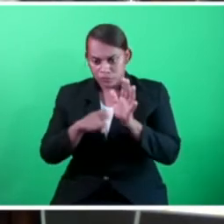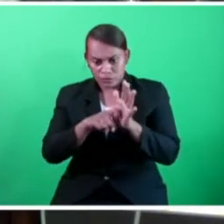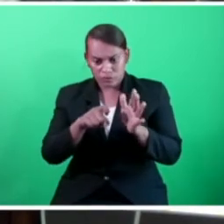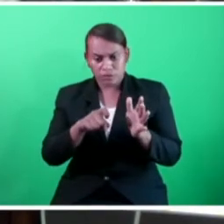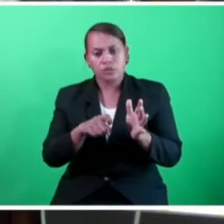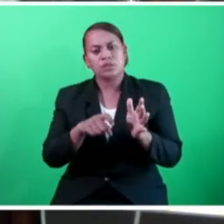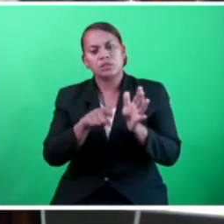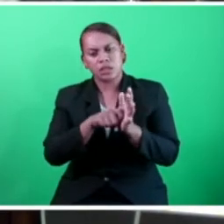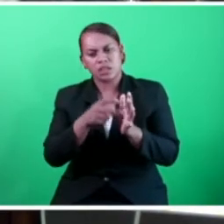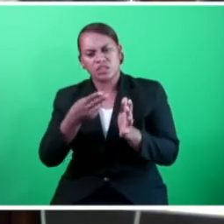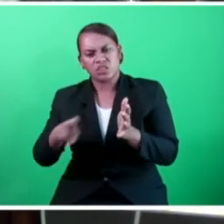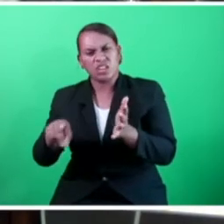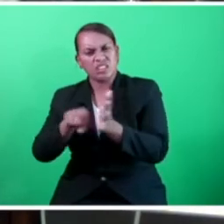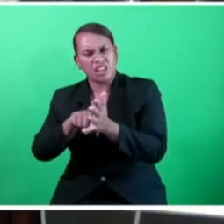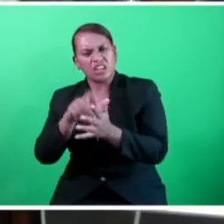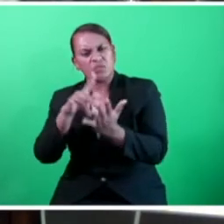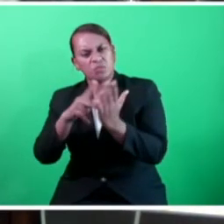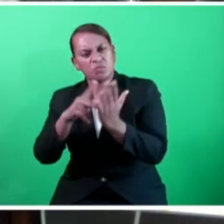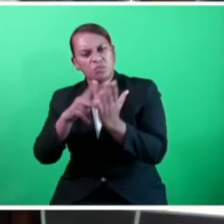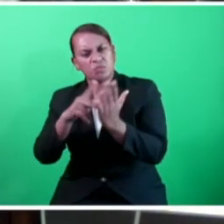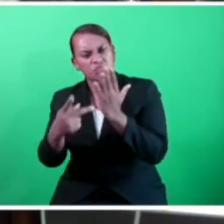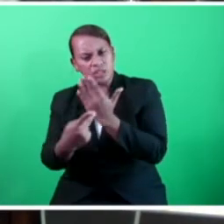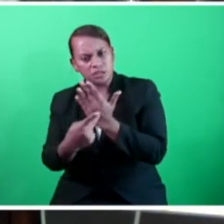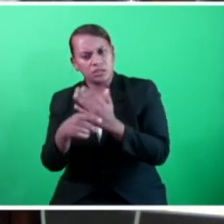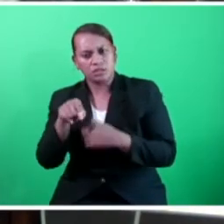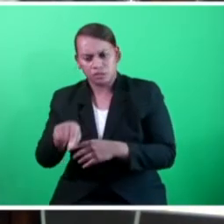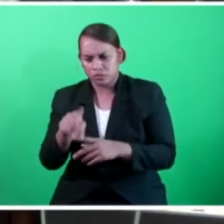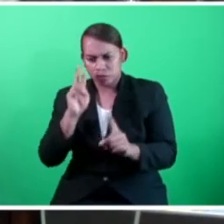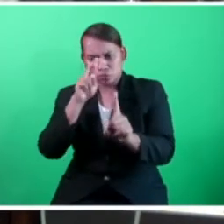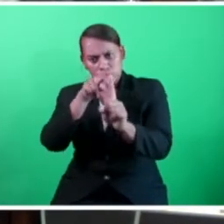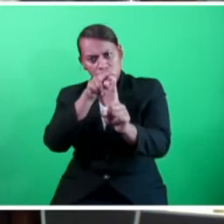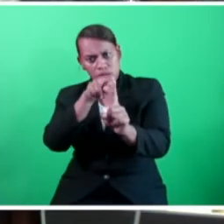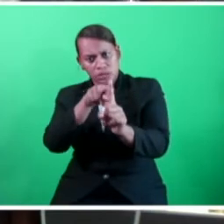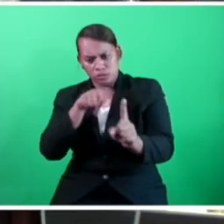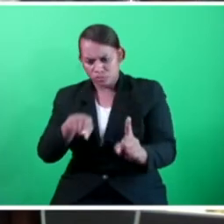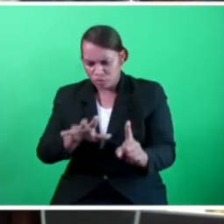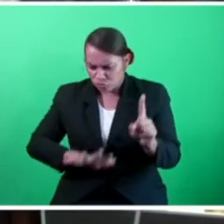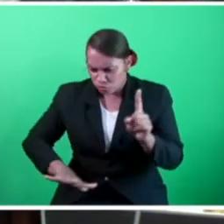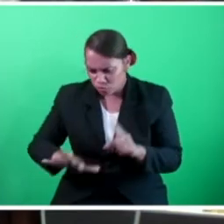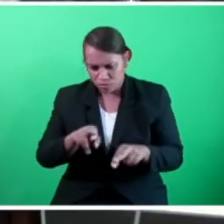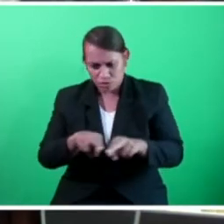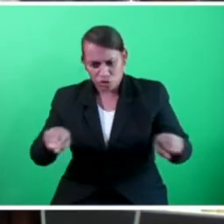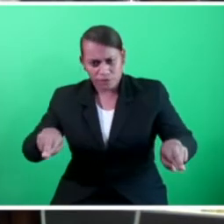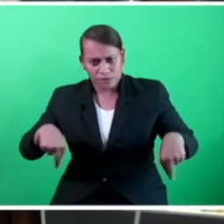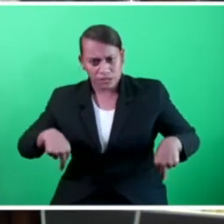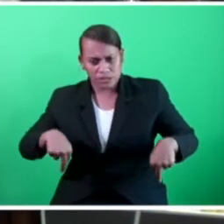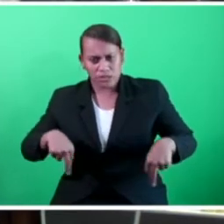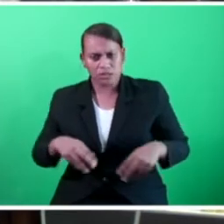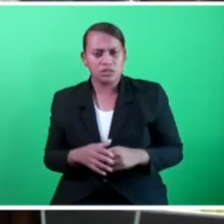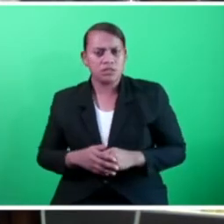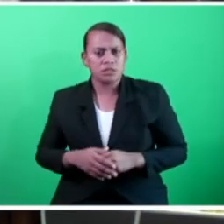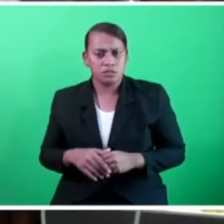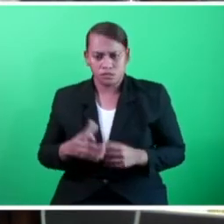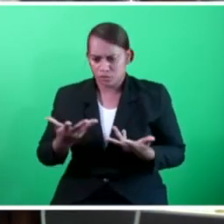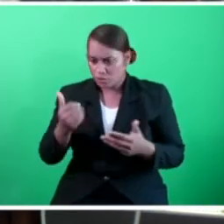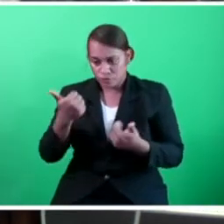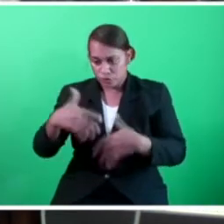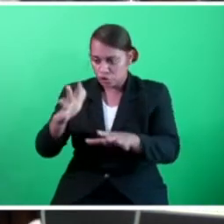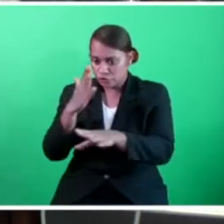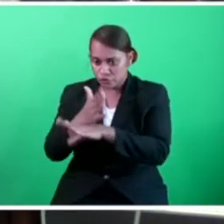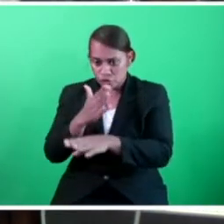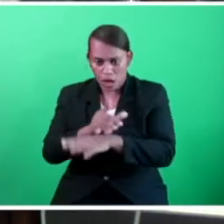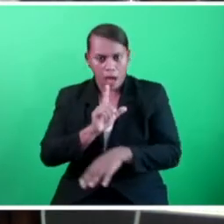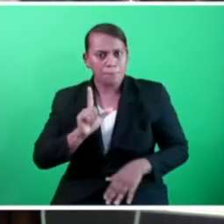did 2 sites, completed 2 sites, Wunimoli village in Lambasa, Wunimoli